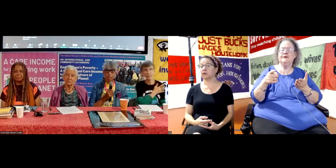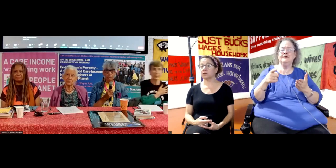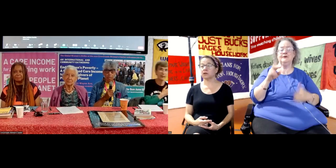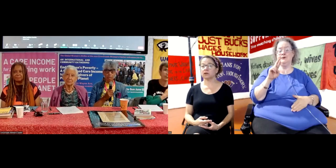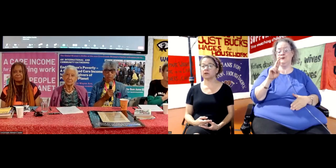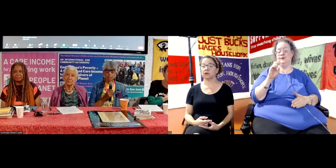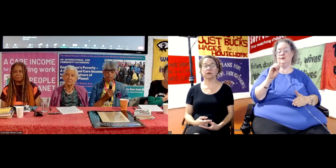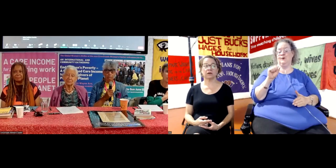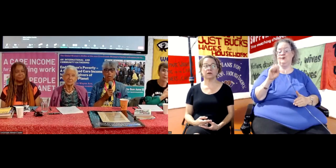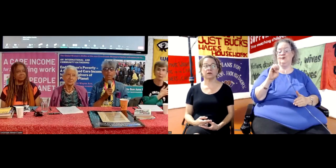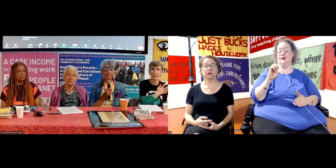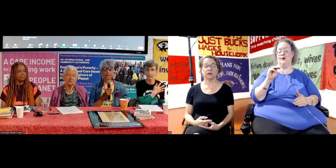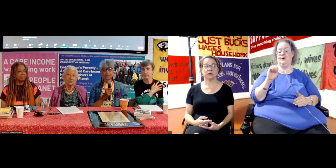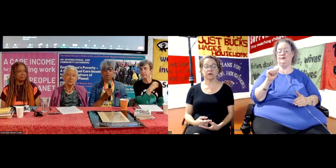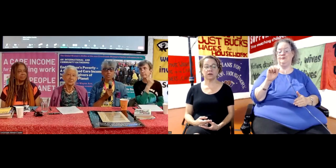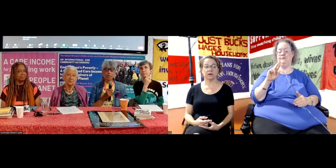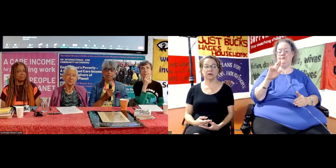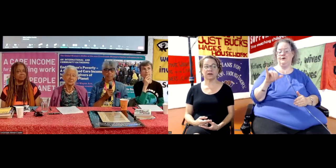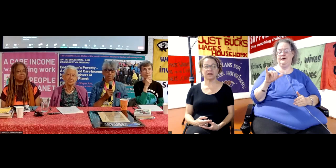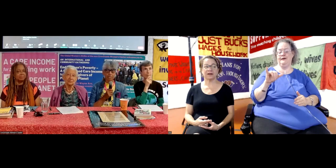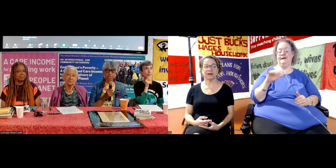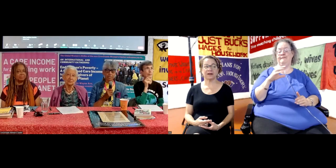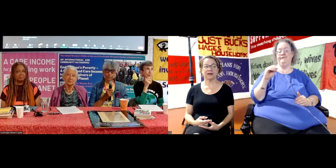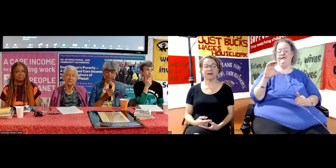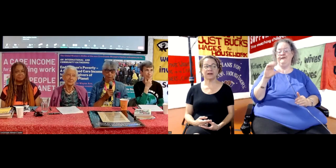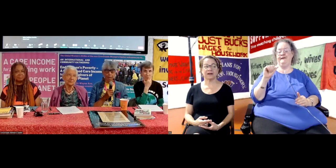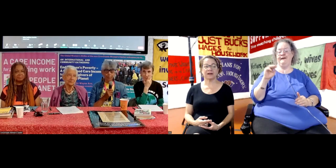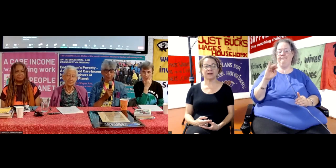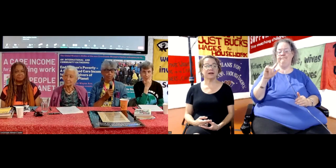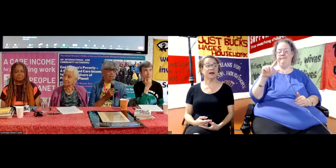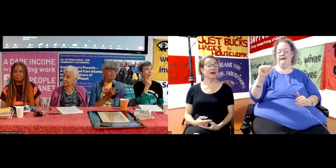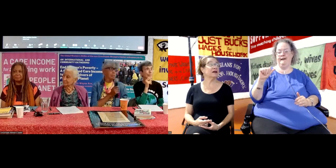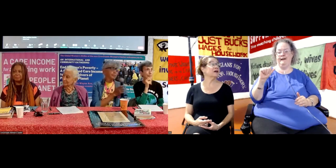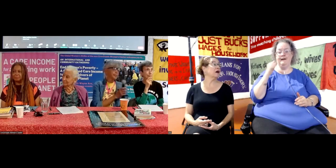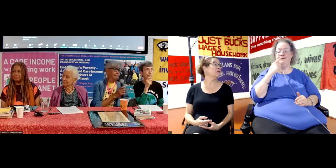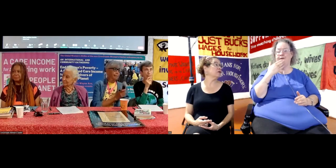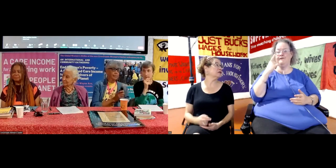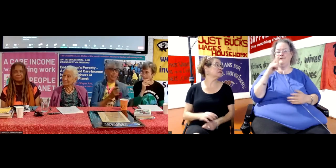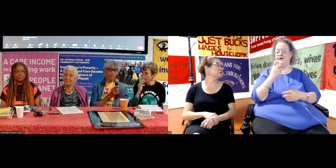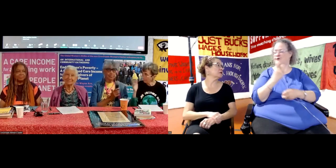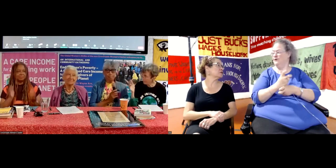Rosemary and Camila. Okay, thank you, Rosemary and Camila, for your hard work.